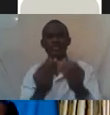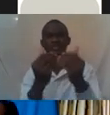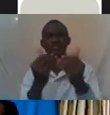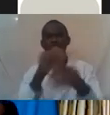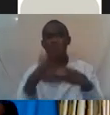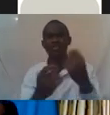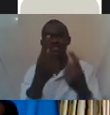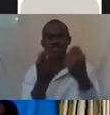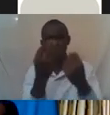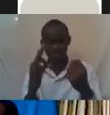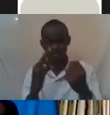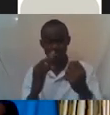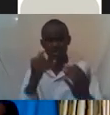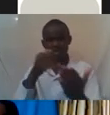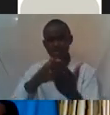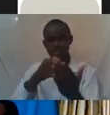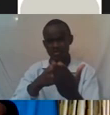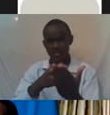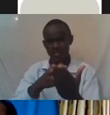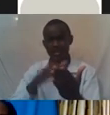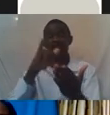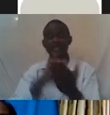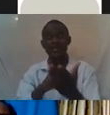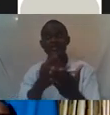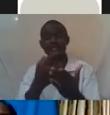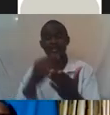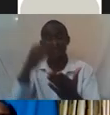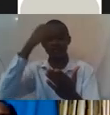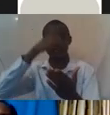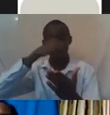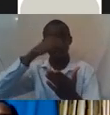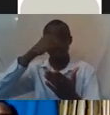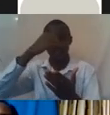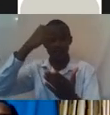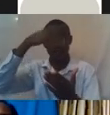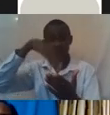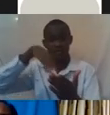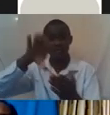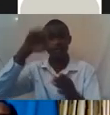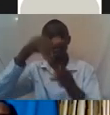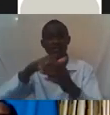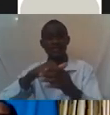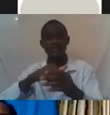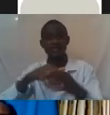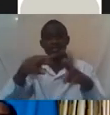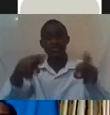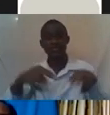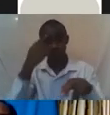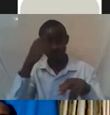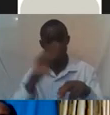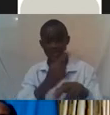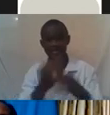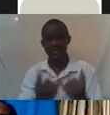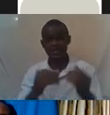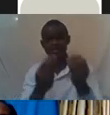non-implementation, vested interest, and that's the elephant in the room for us. How do we deal with these interests? And then,